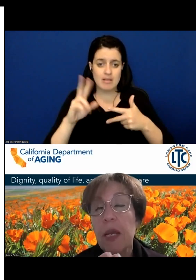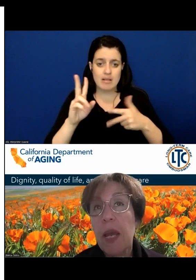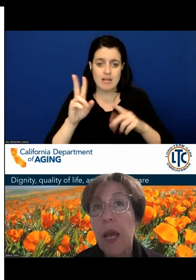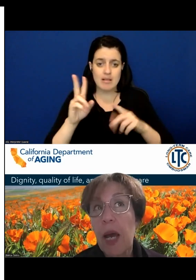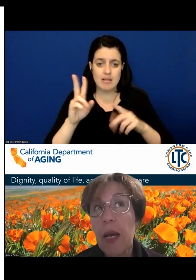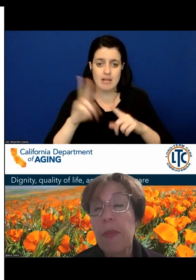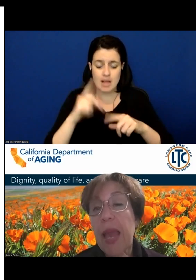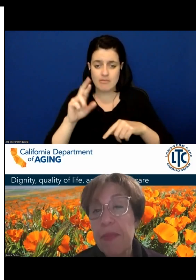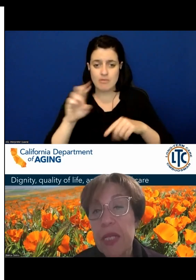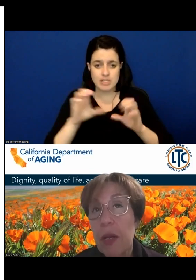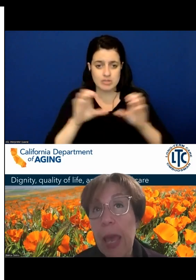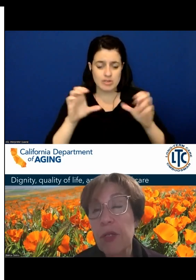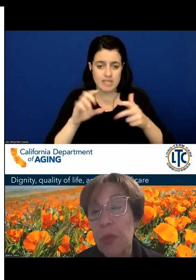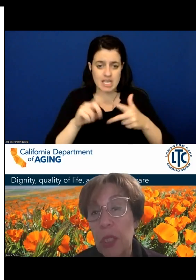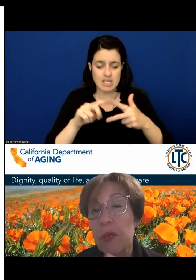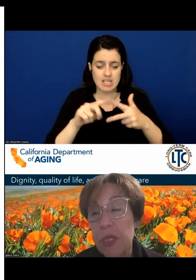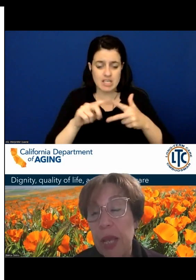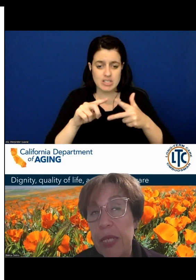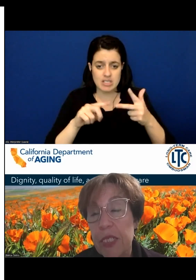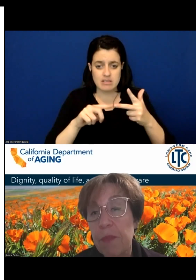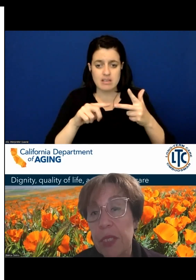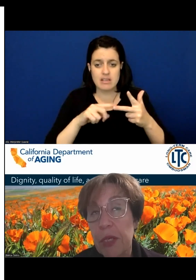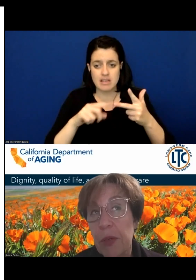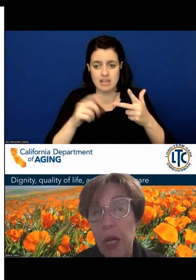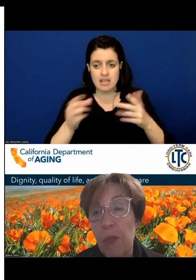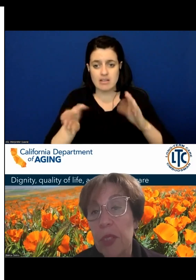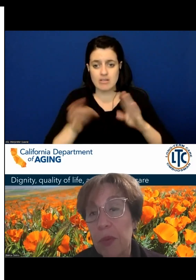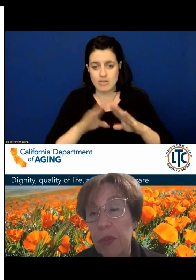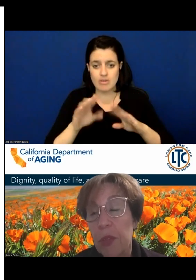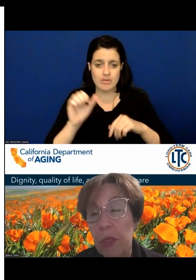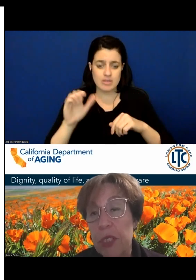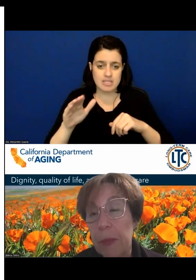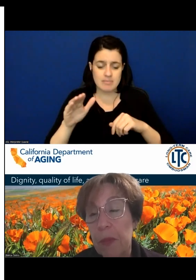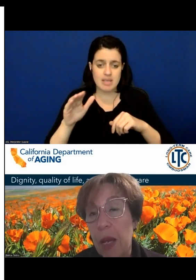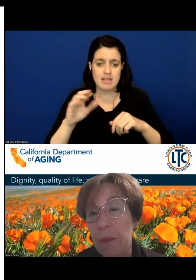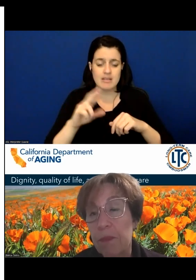recertification, and or close and submit their